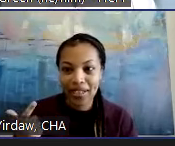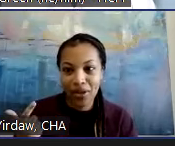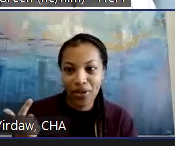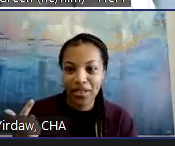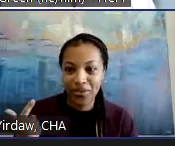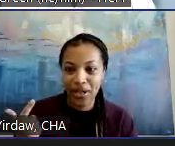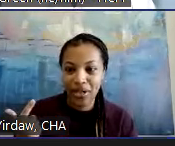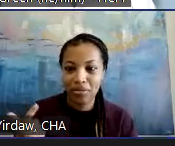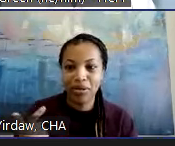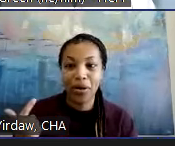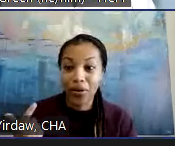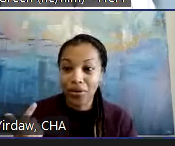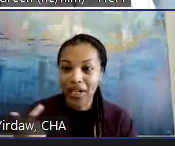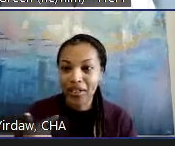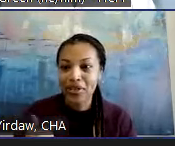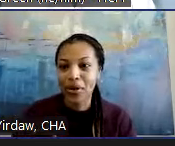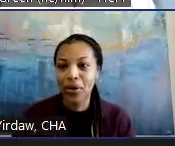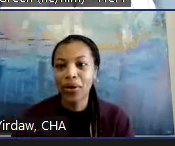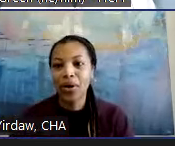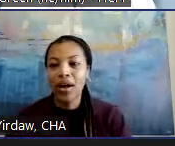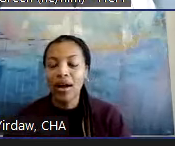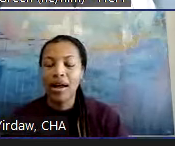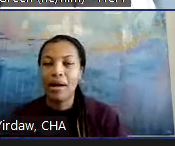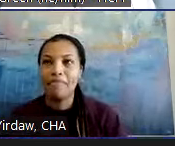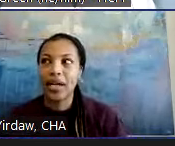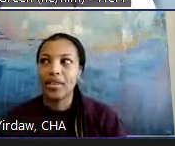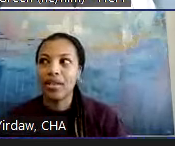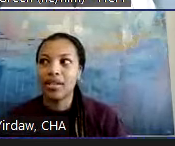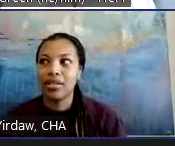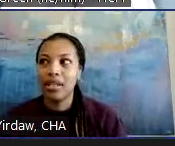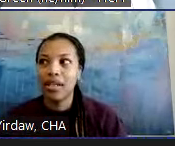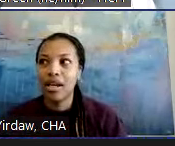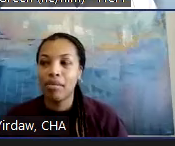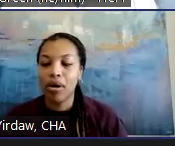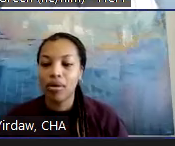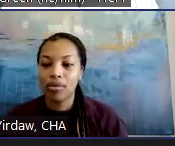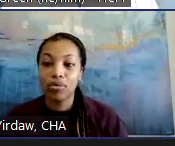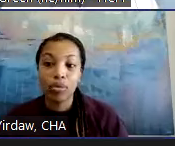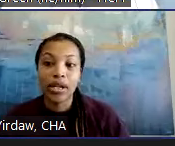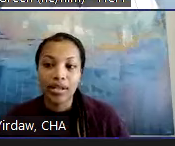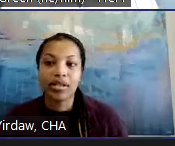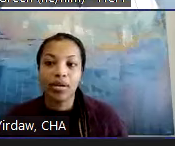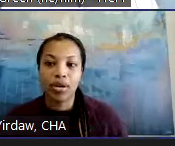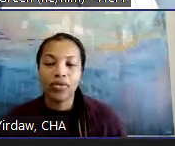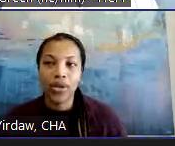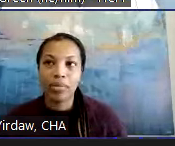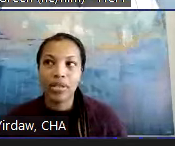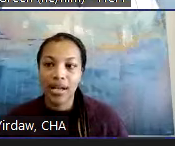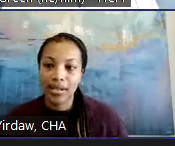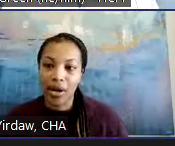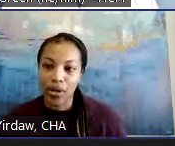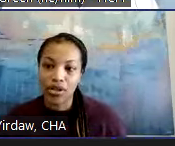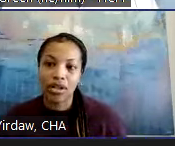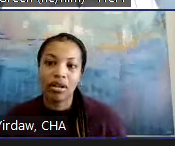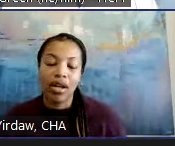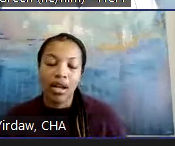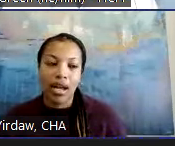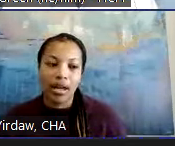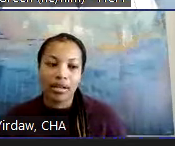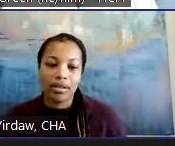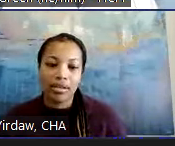you self-identify could be hard, right? So I think thinking about what is a good environment to ask that